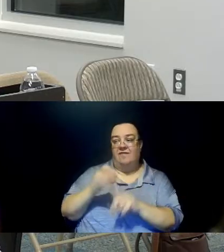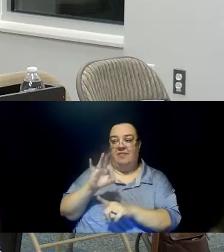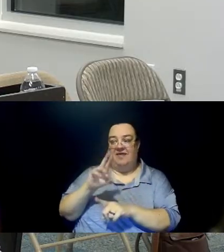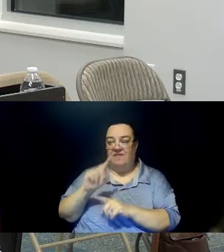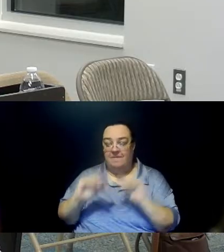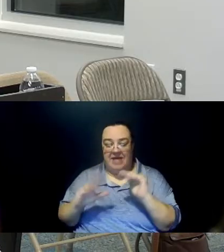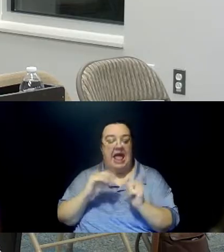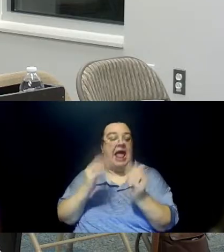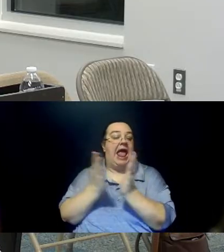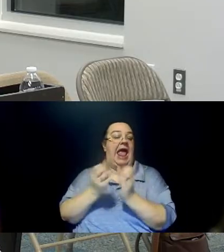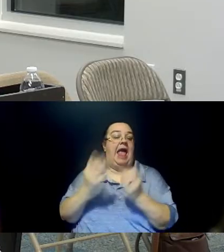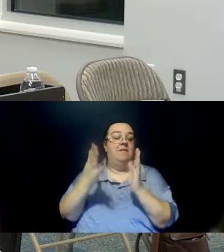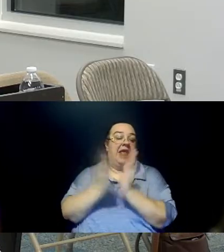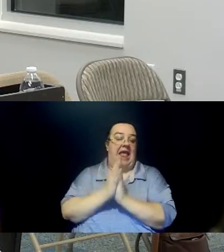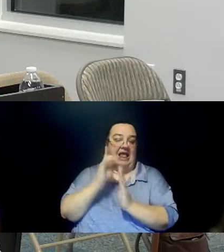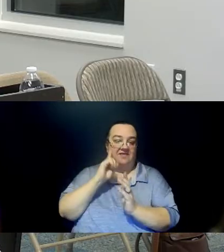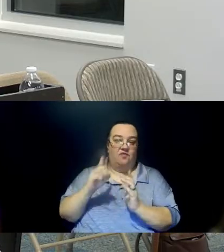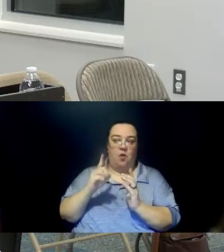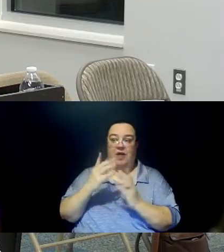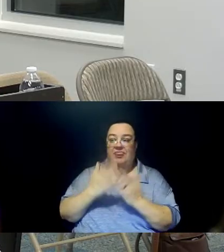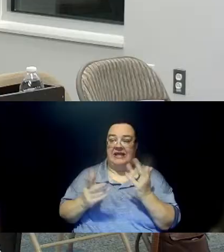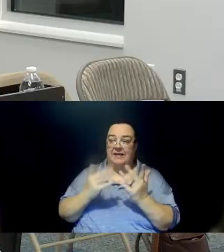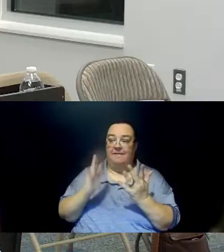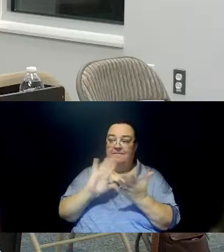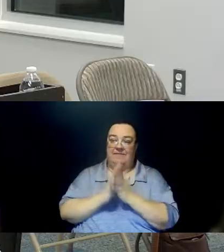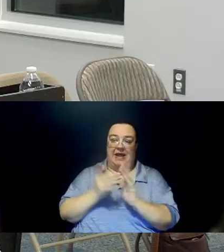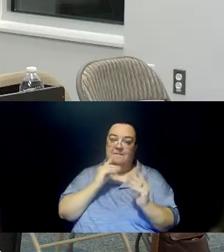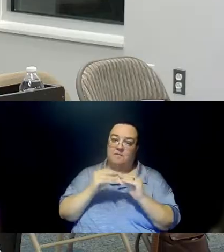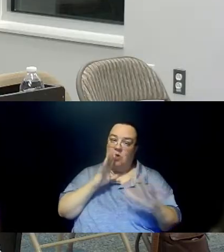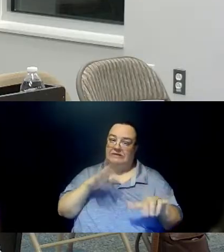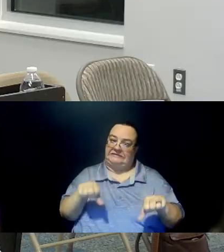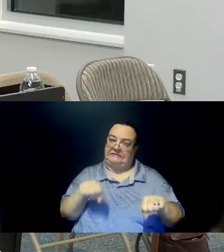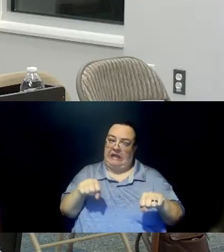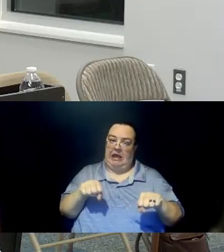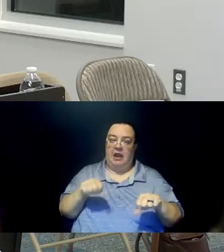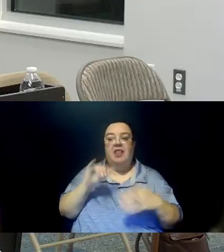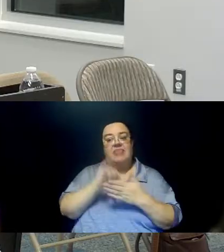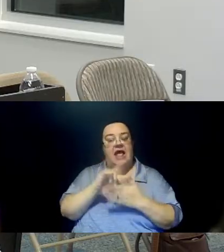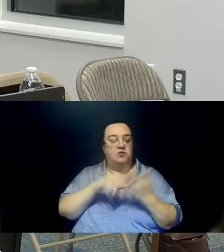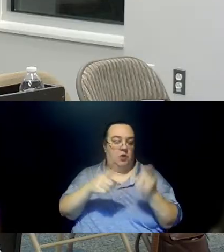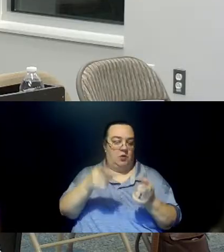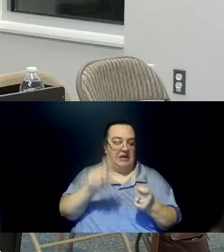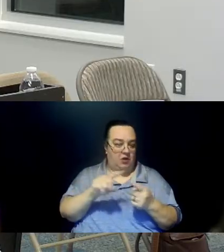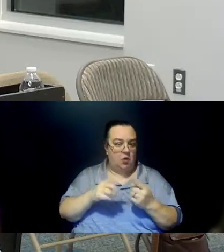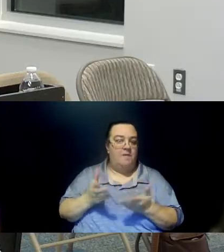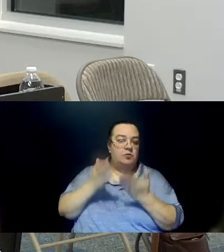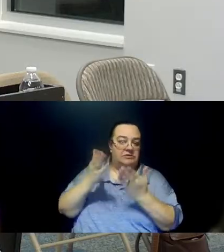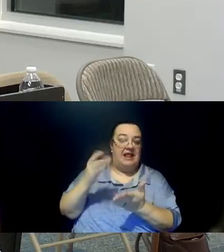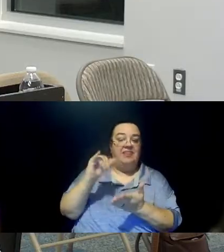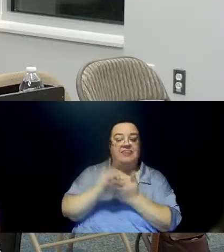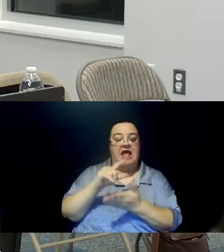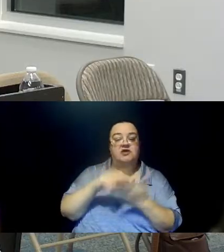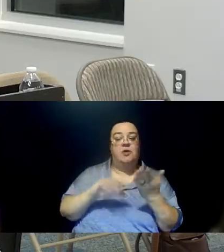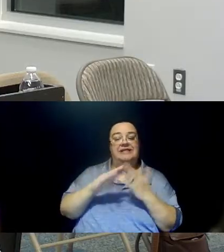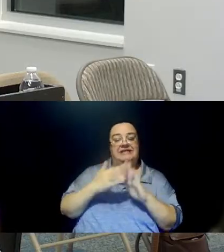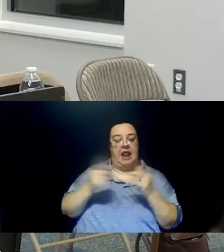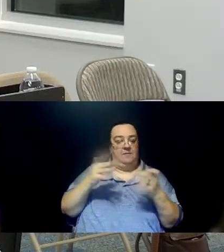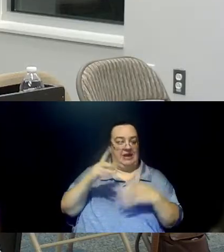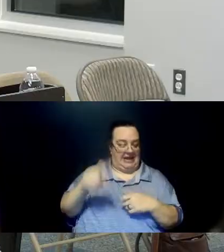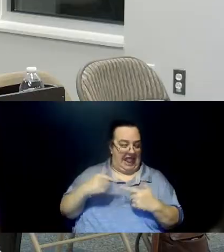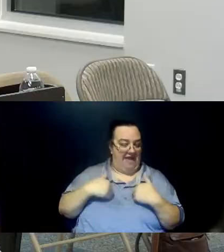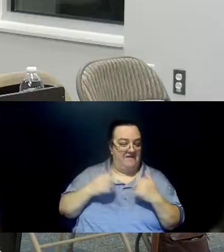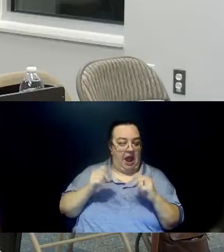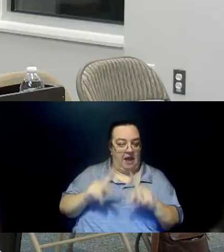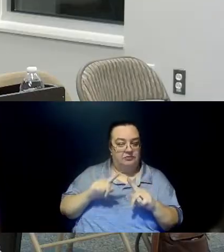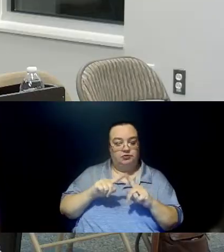going to ask for the belts to be tightened? So that's what you need to present. And that's what the town administrator needs to have an opportunity to get together,